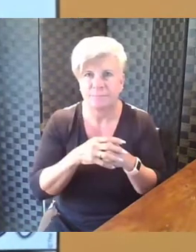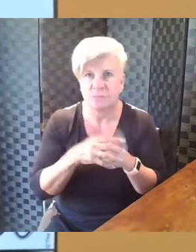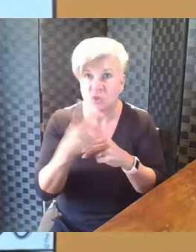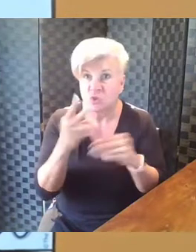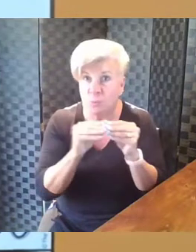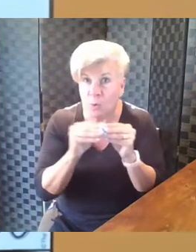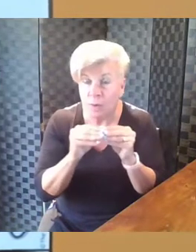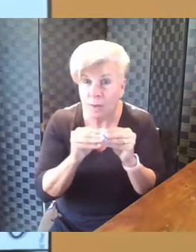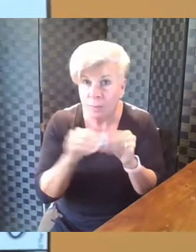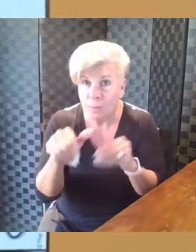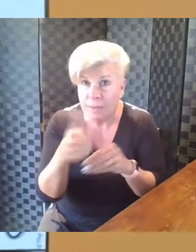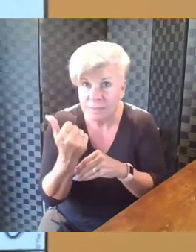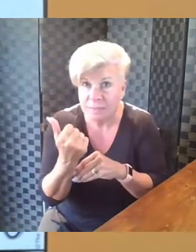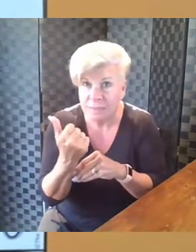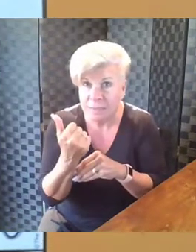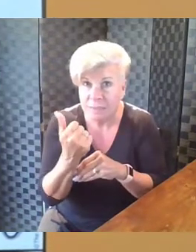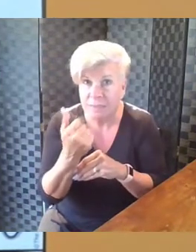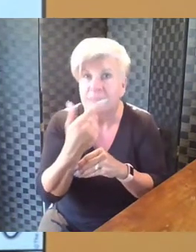What are they?